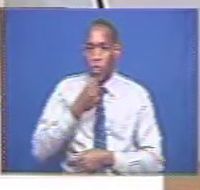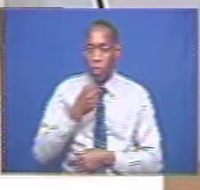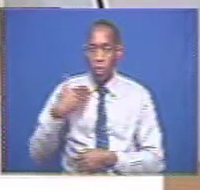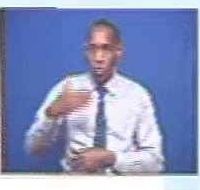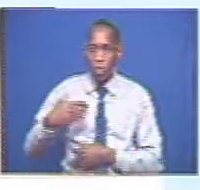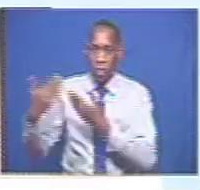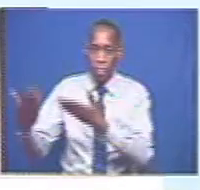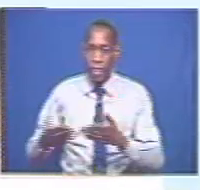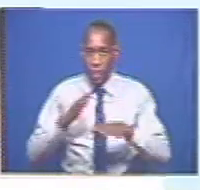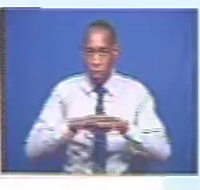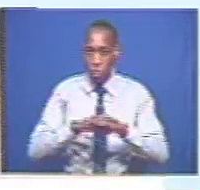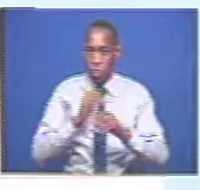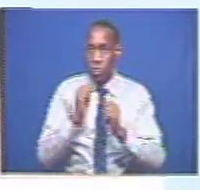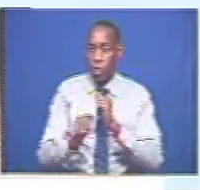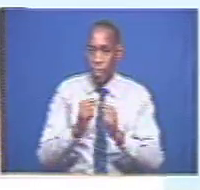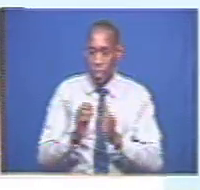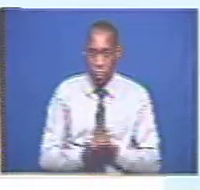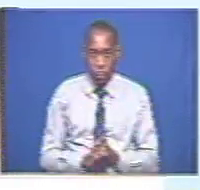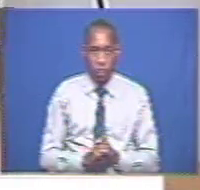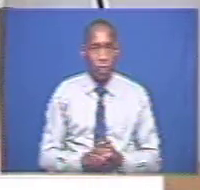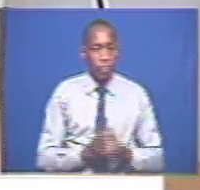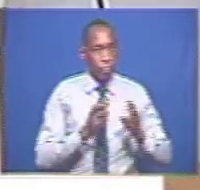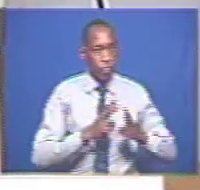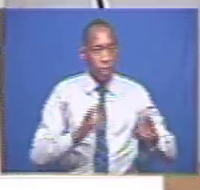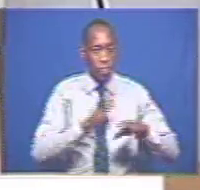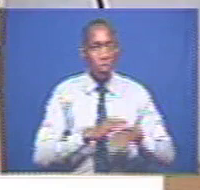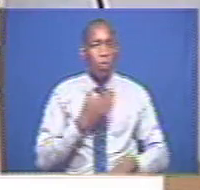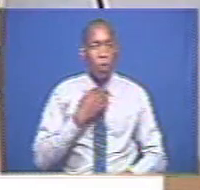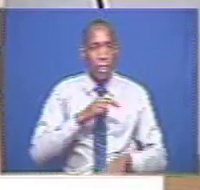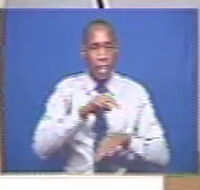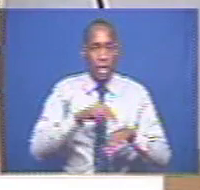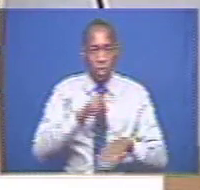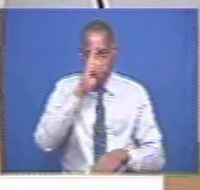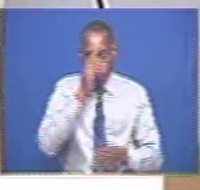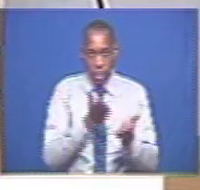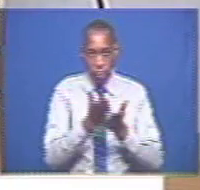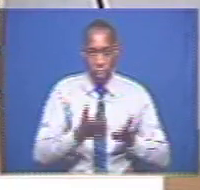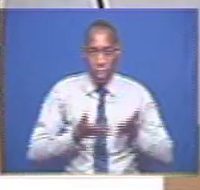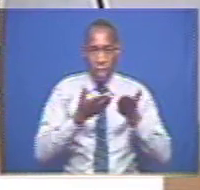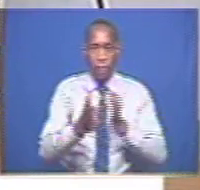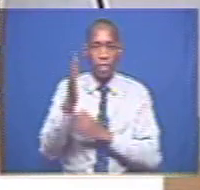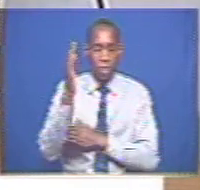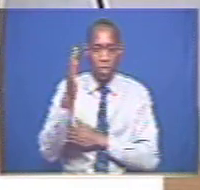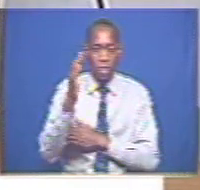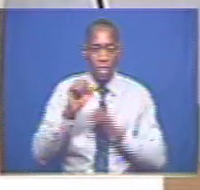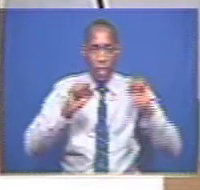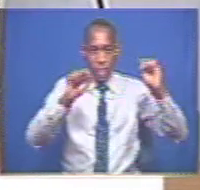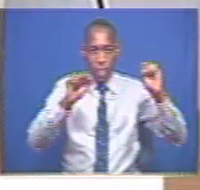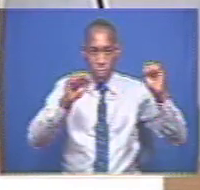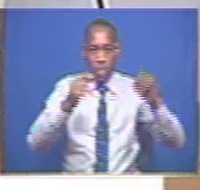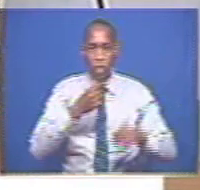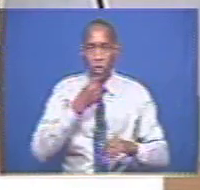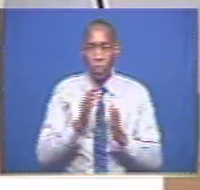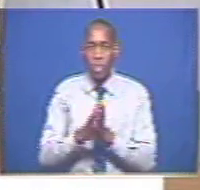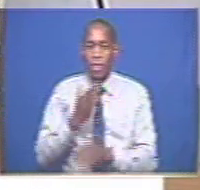some good competition. All right, very good. I want the National Police Service tomorrow to provide security to the fans of Gor Mahia and AFC